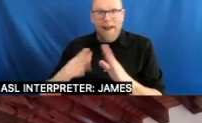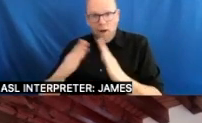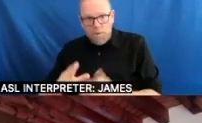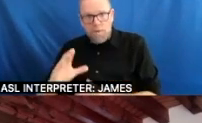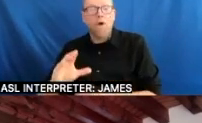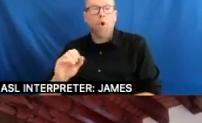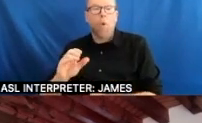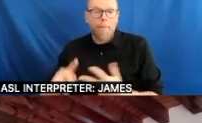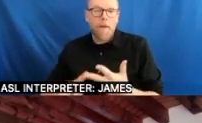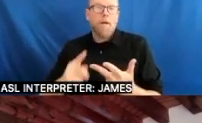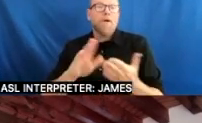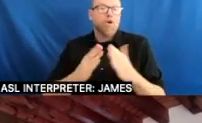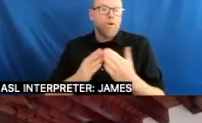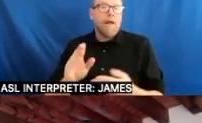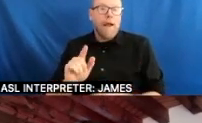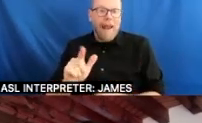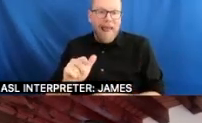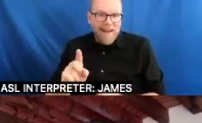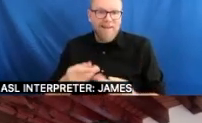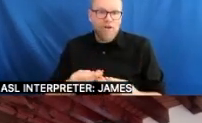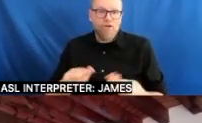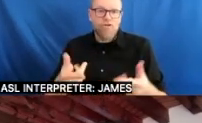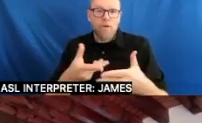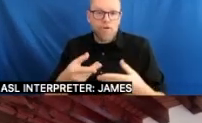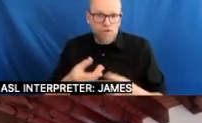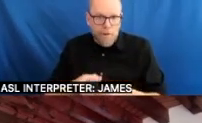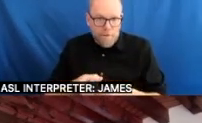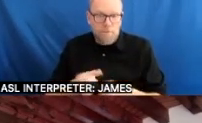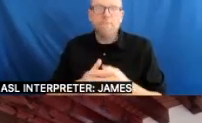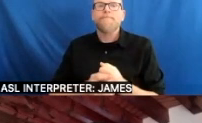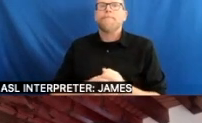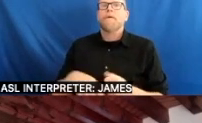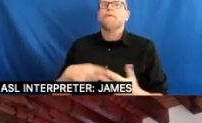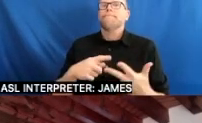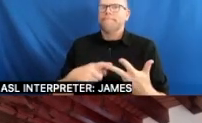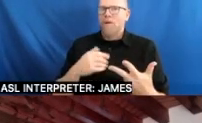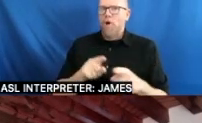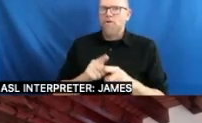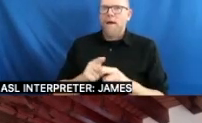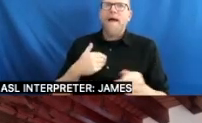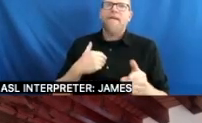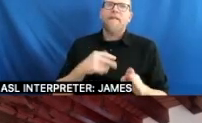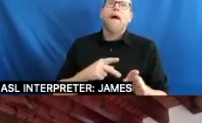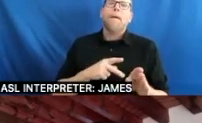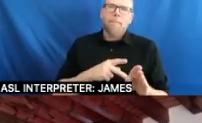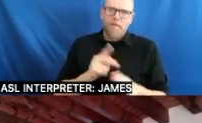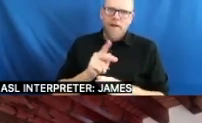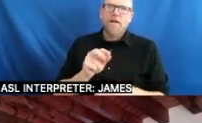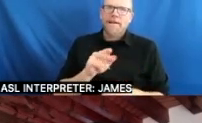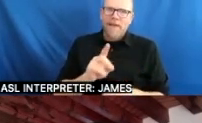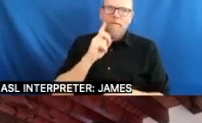trusts, etc. There's also the Cooperative Professionals Guild, which is a national network